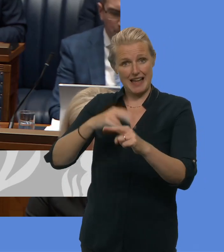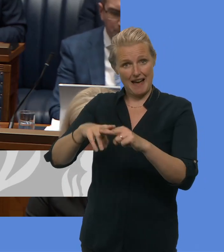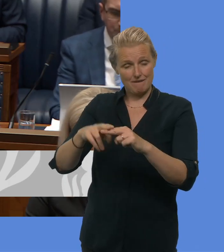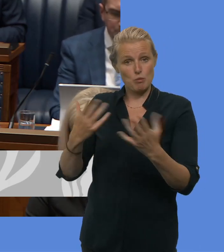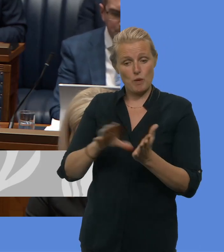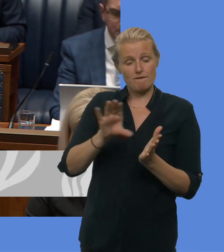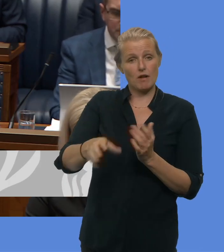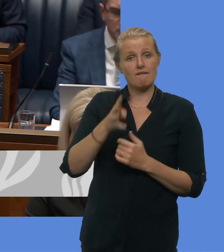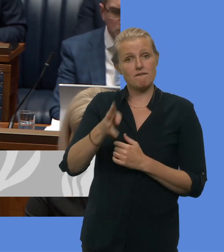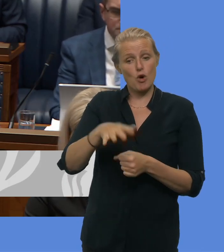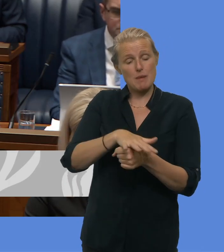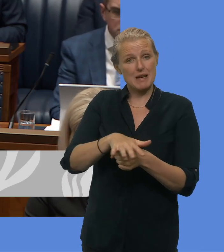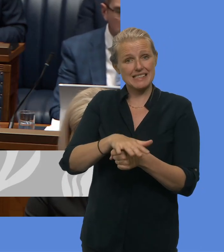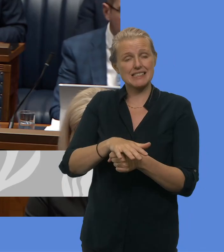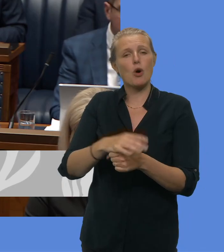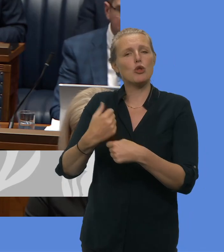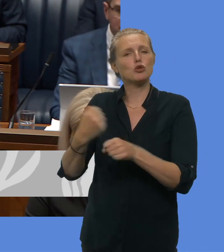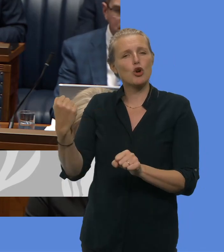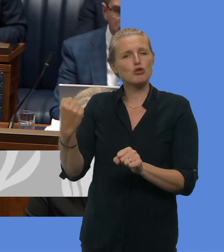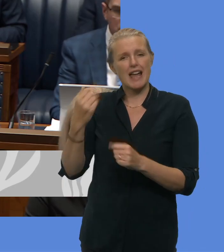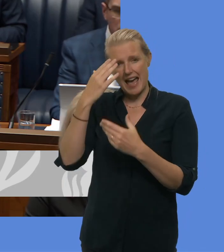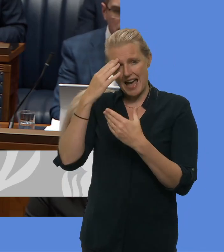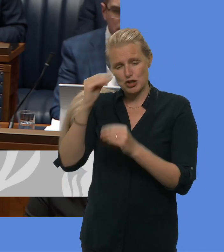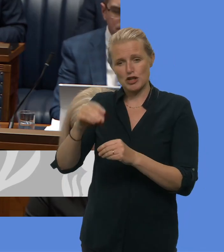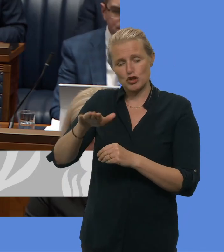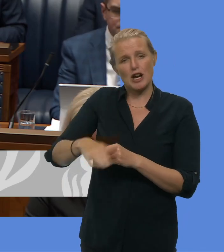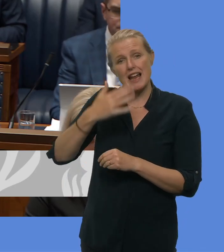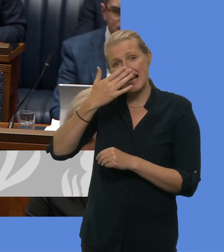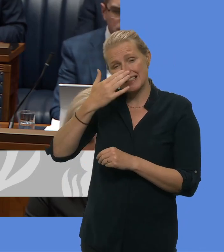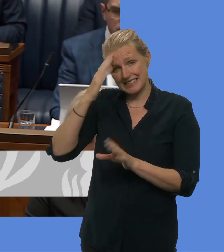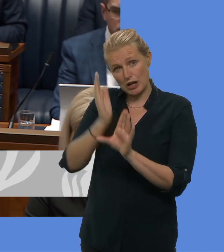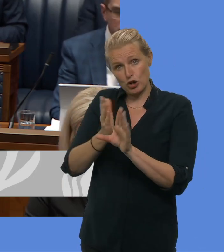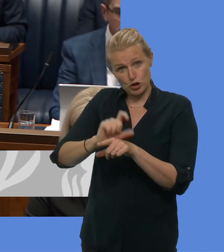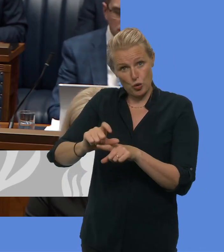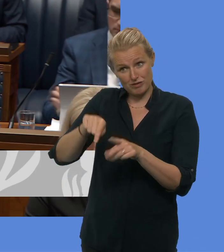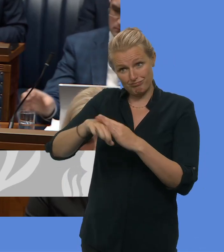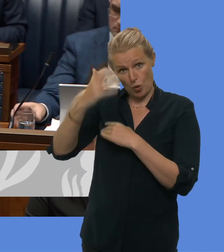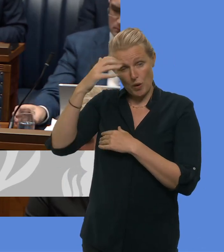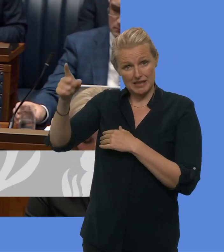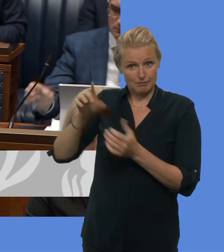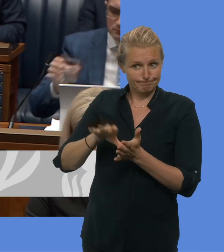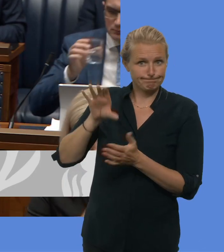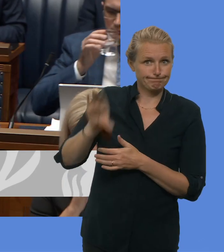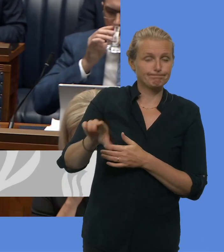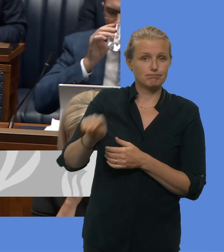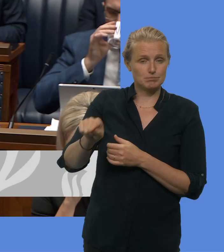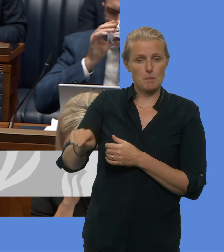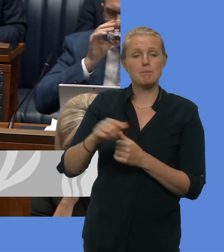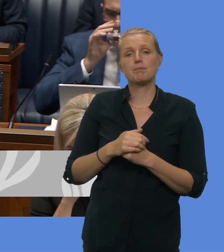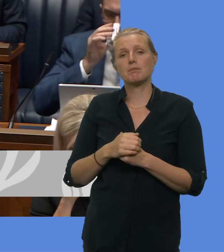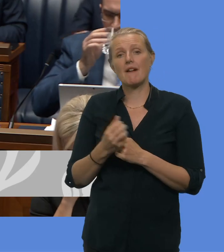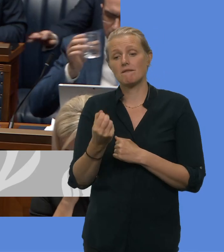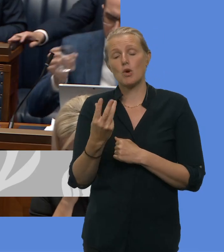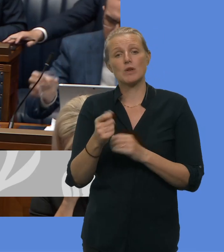places on the Doctorate in Educational Child and Adolescent Psychology course at Queen's University in Belfast. 14 of